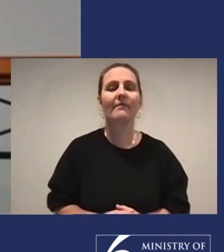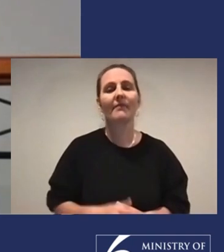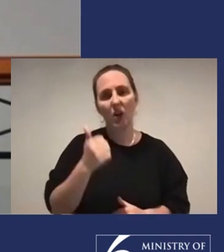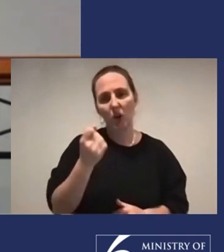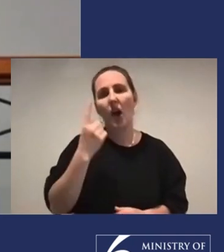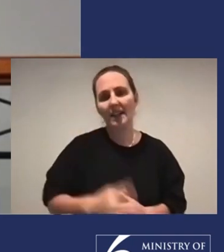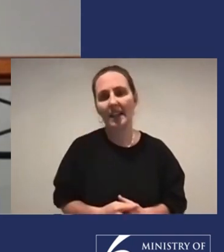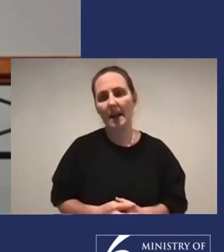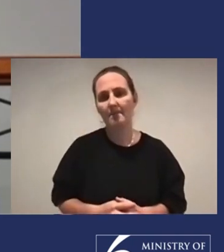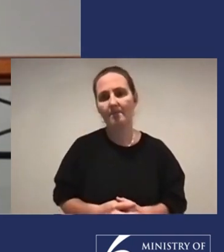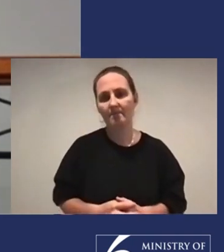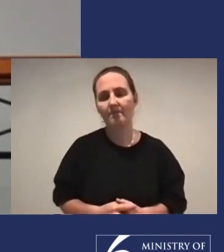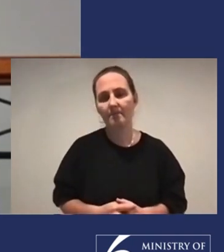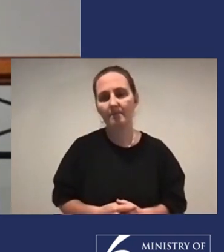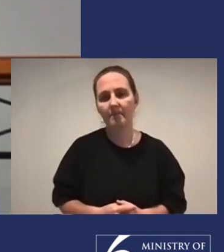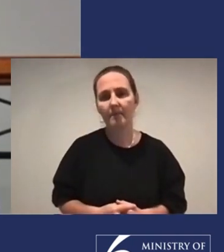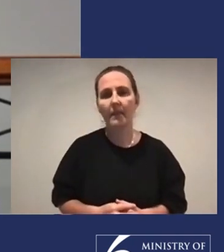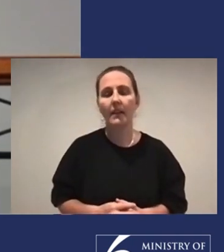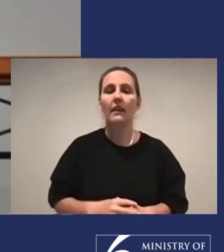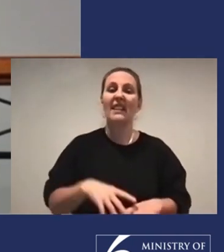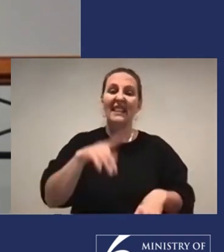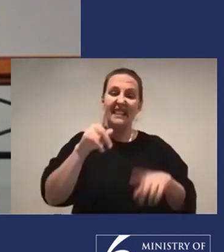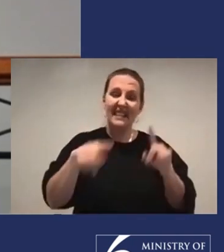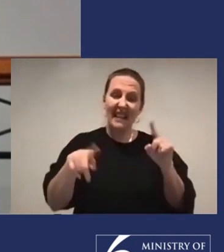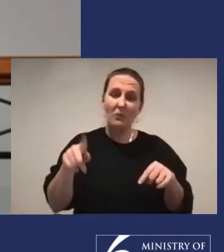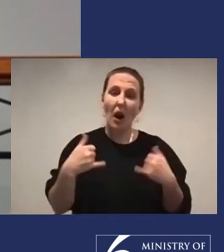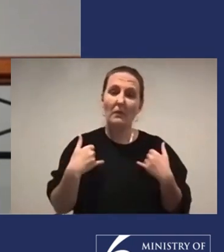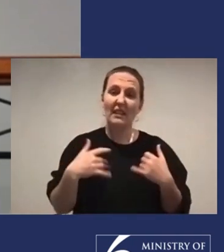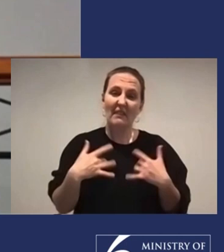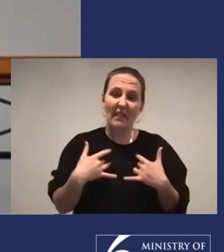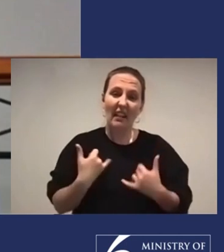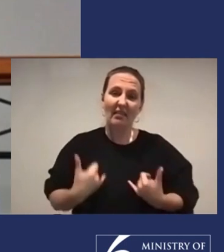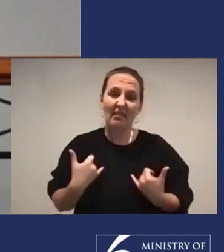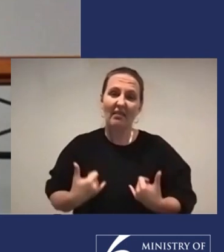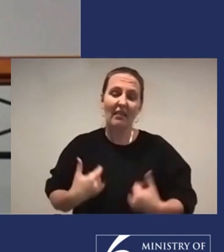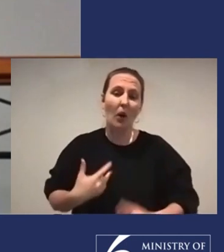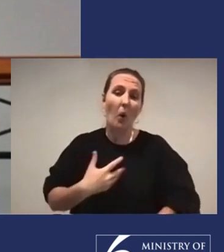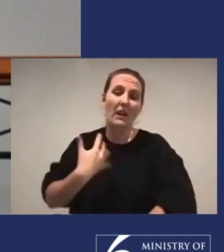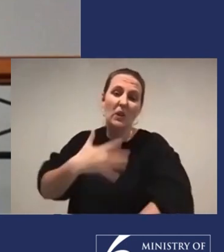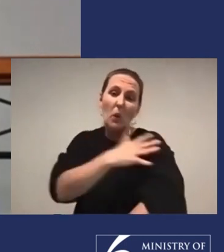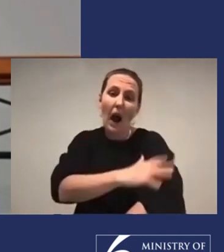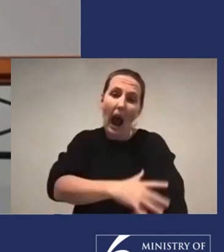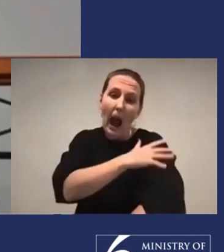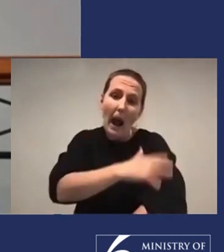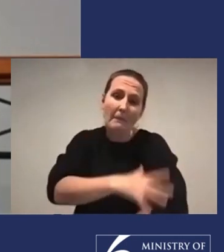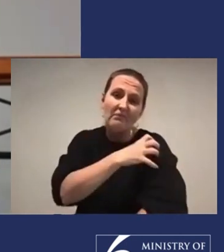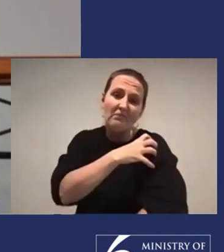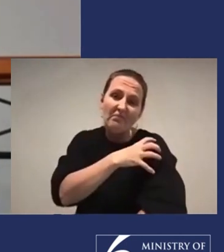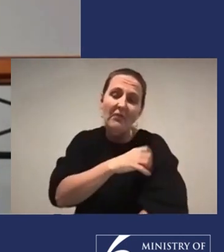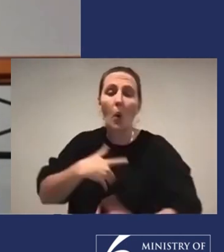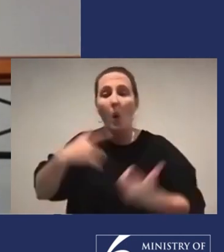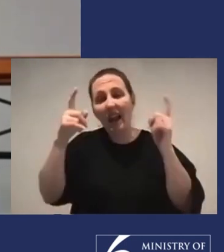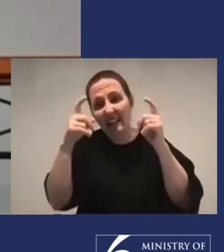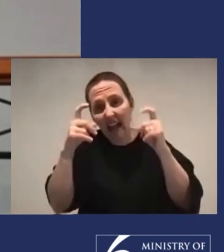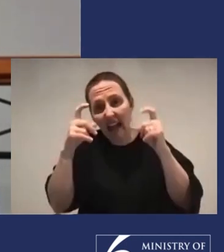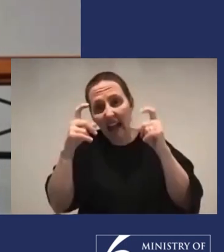Sometimes there's a bit of feeling a bit like the flu, a bit of a sore arm and a bit of a headache. And they're usually really short period of time, so 24, 48 hours. So